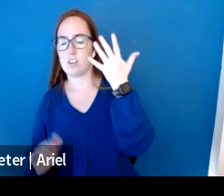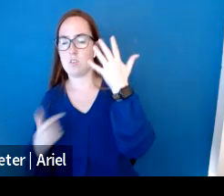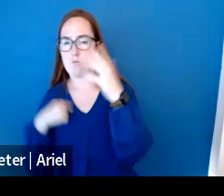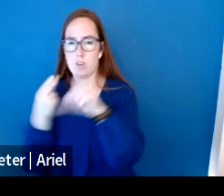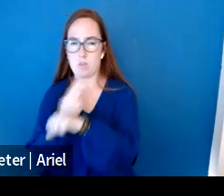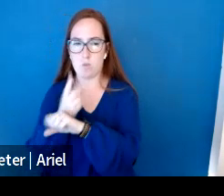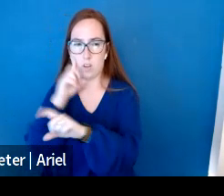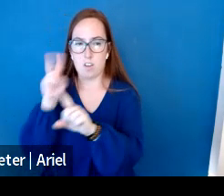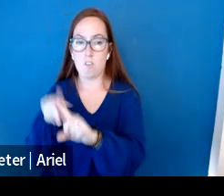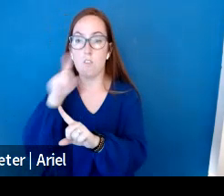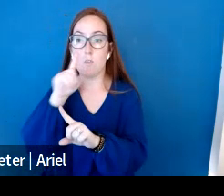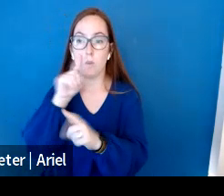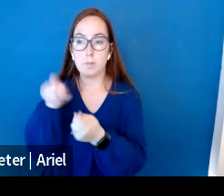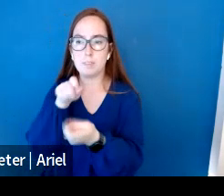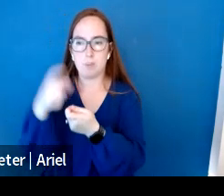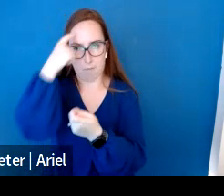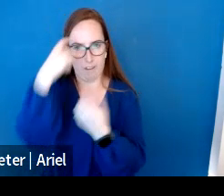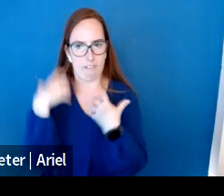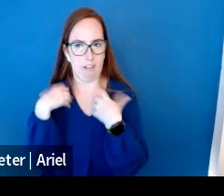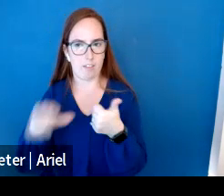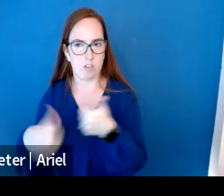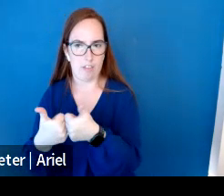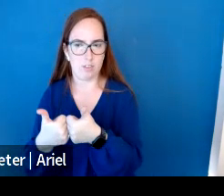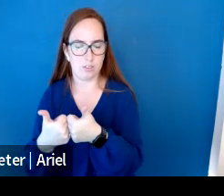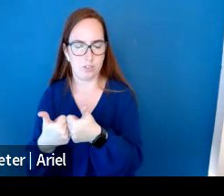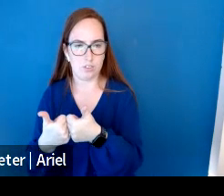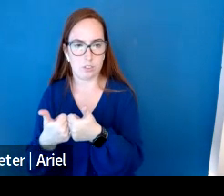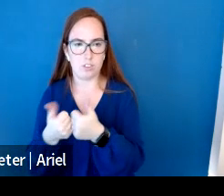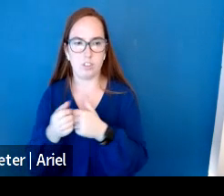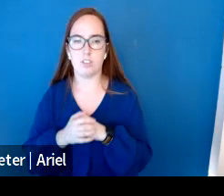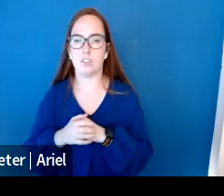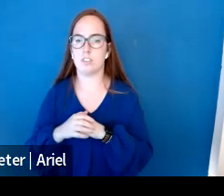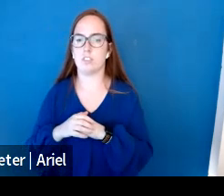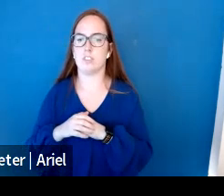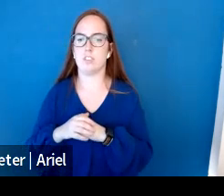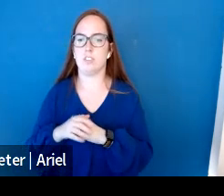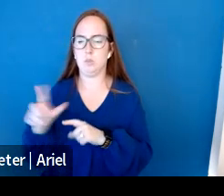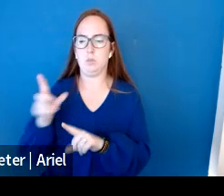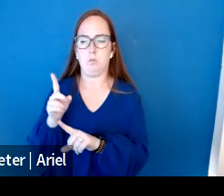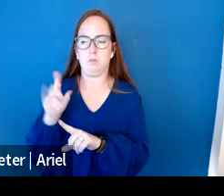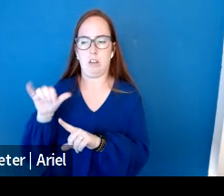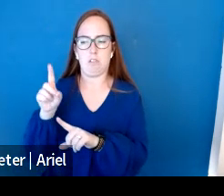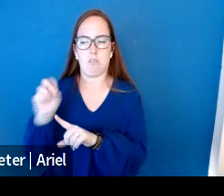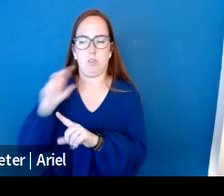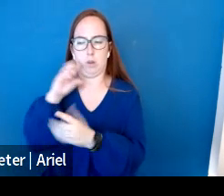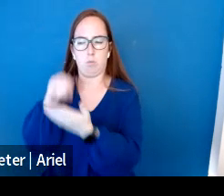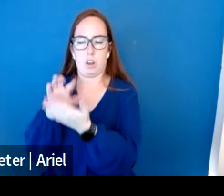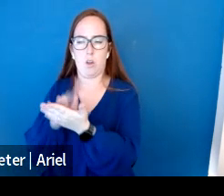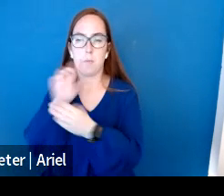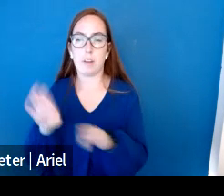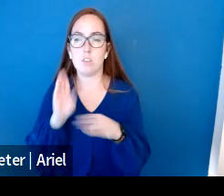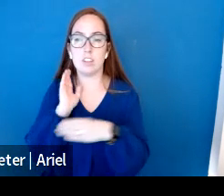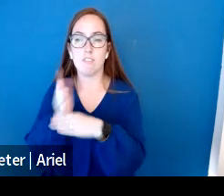address mental health challenges. She put them in her behavioral intervention guide and